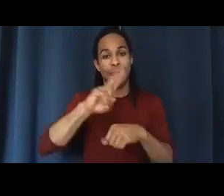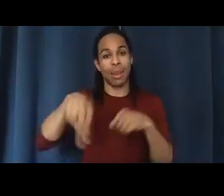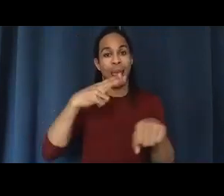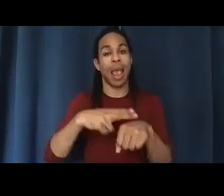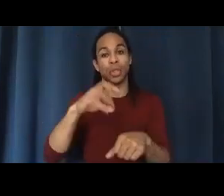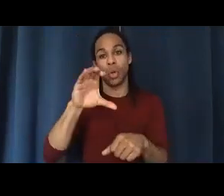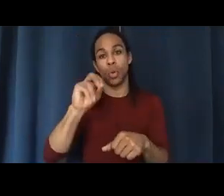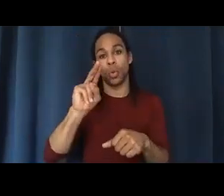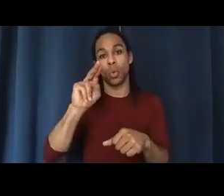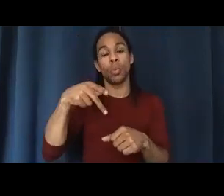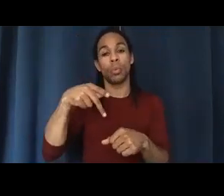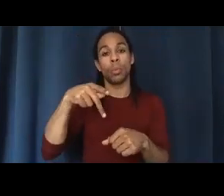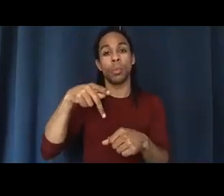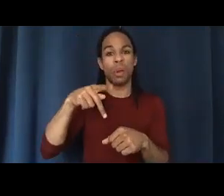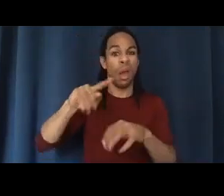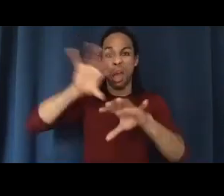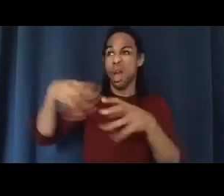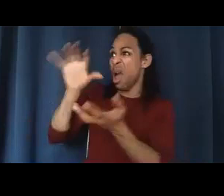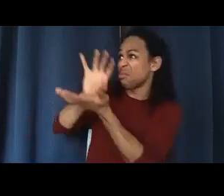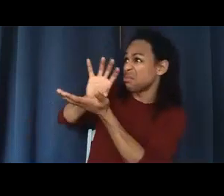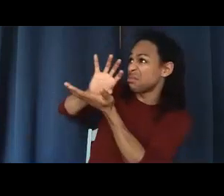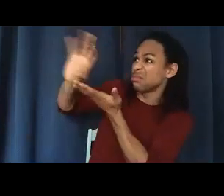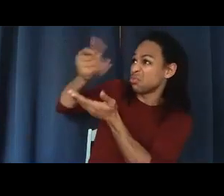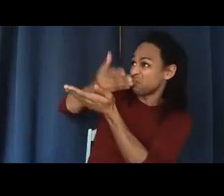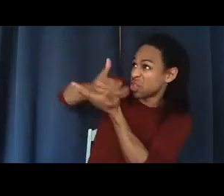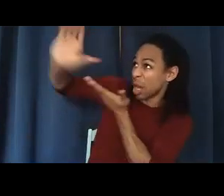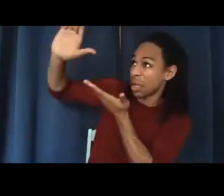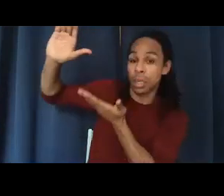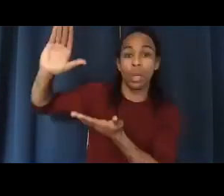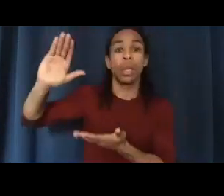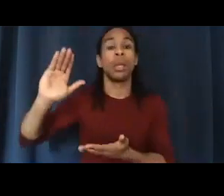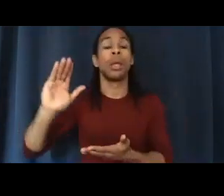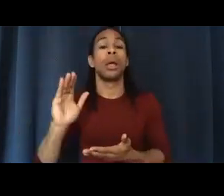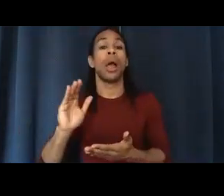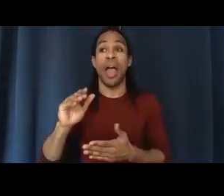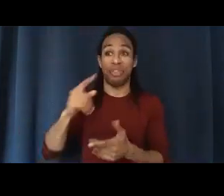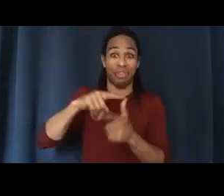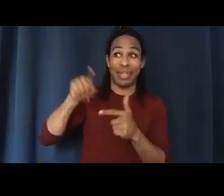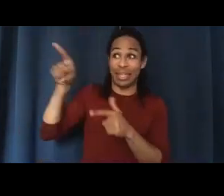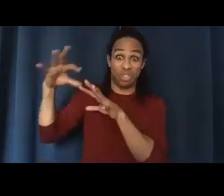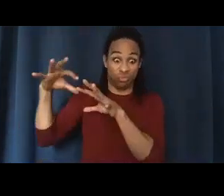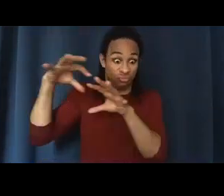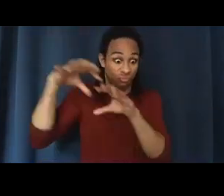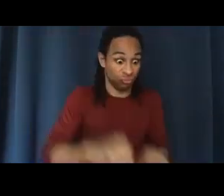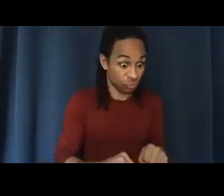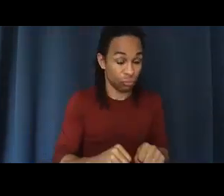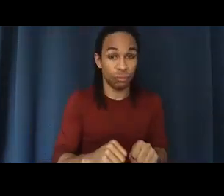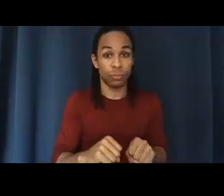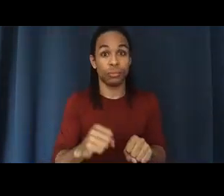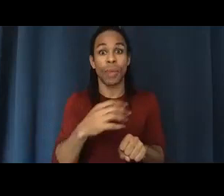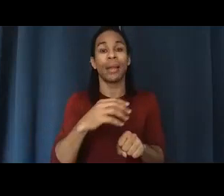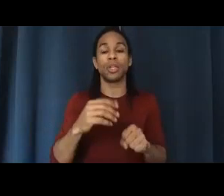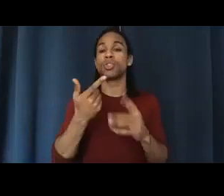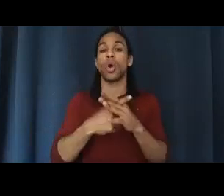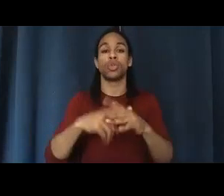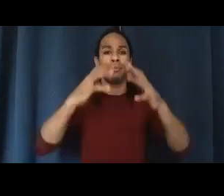the government that he took over began disassembling the structural policies that